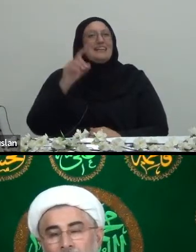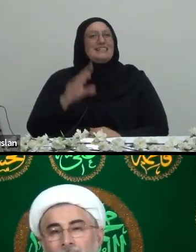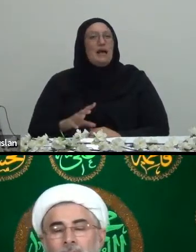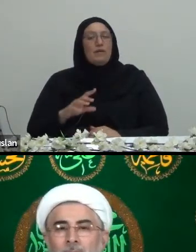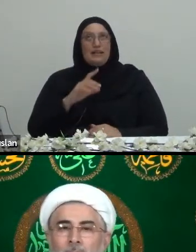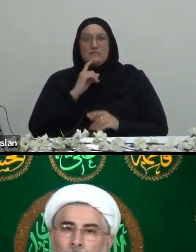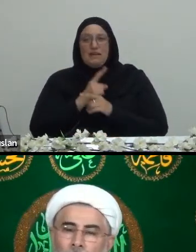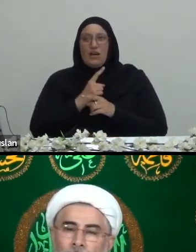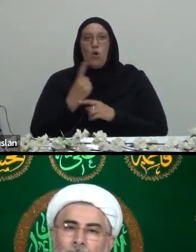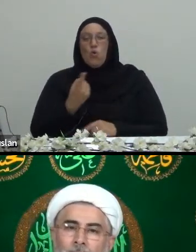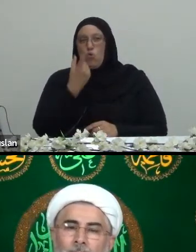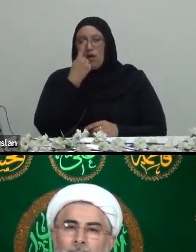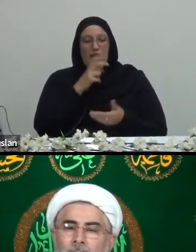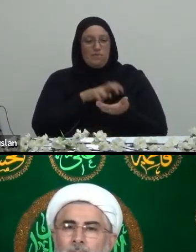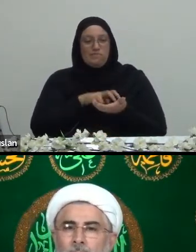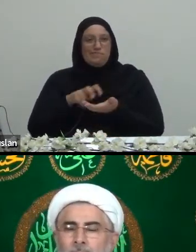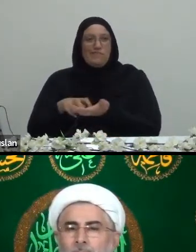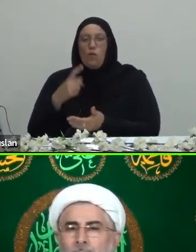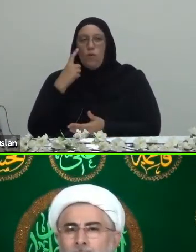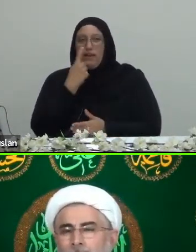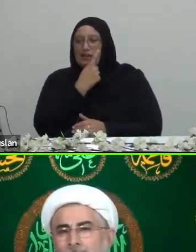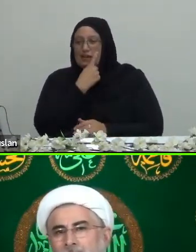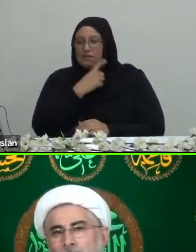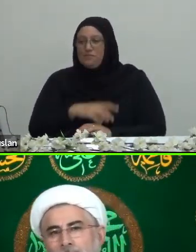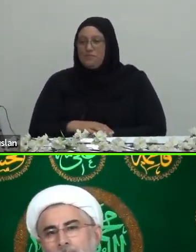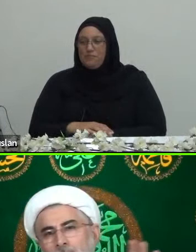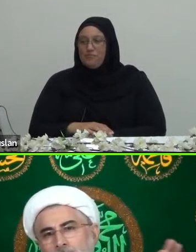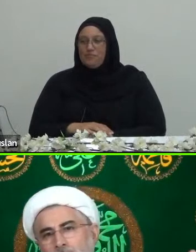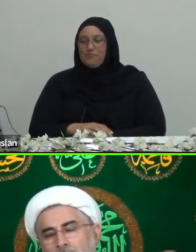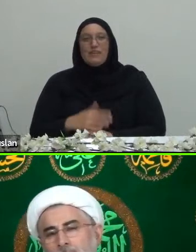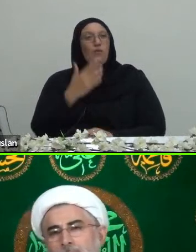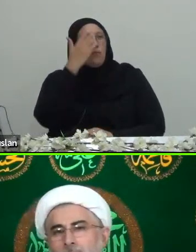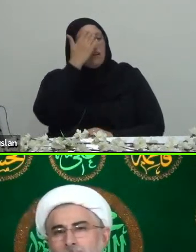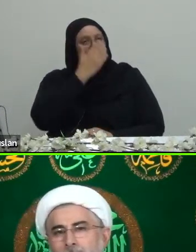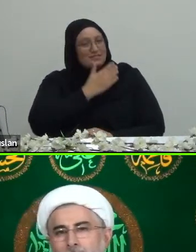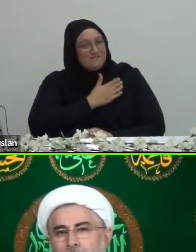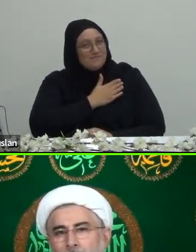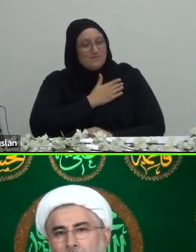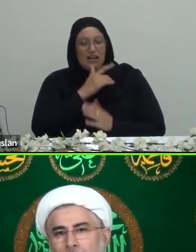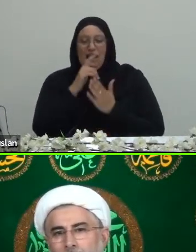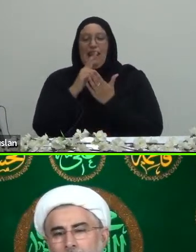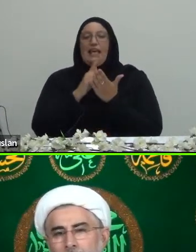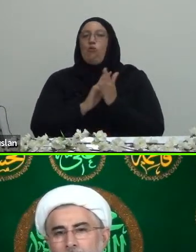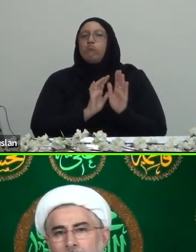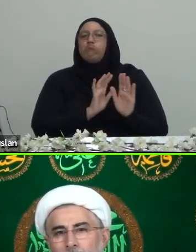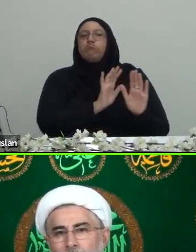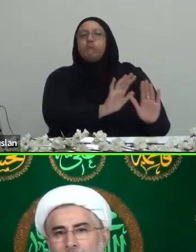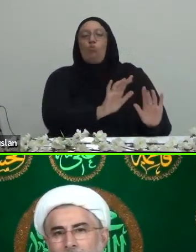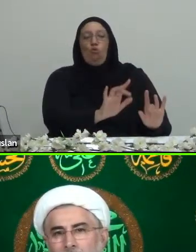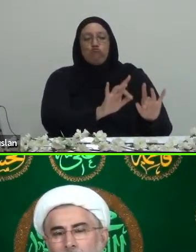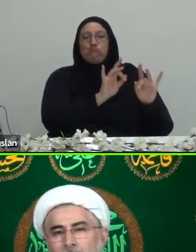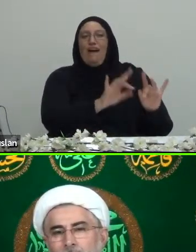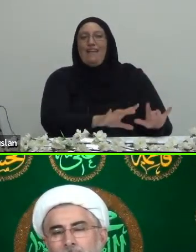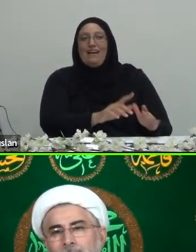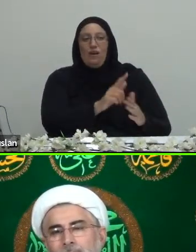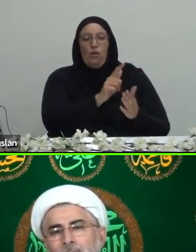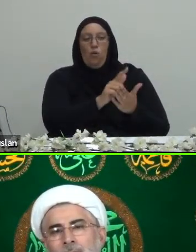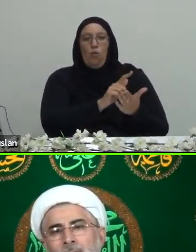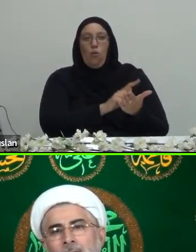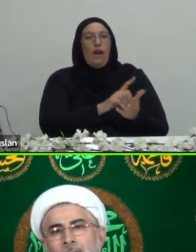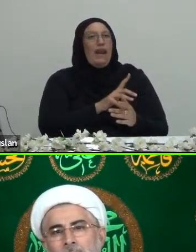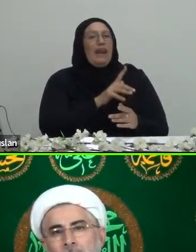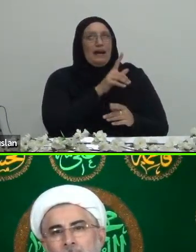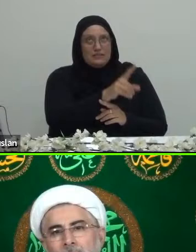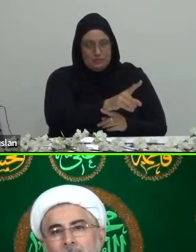it is required? Alaykum assalam. As for the legal side of it, I leave it inshallah for the next session when we have a solicitor